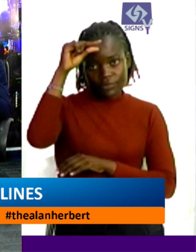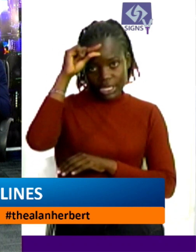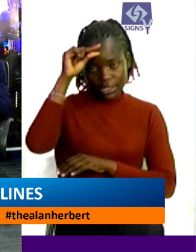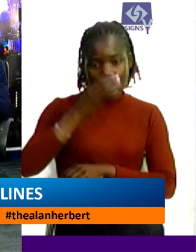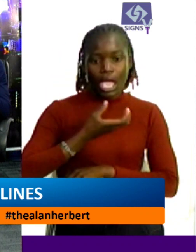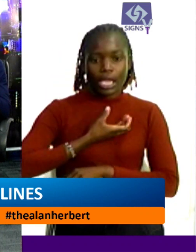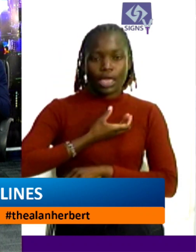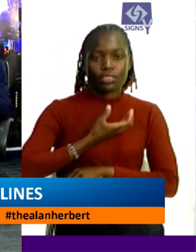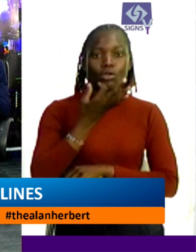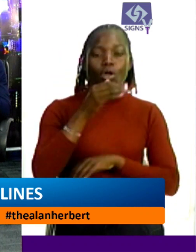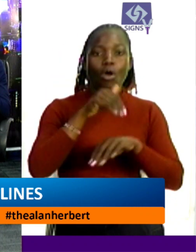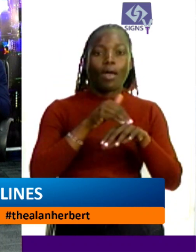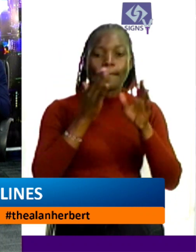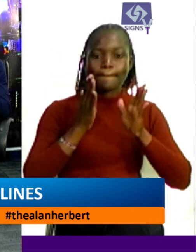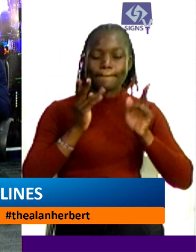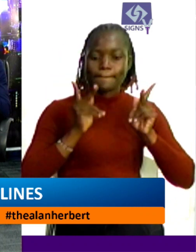on persons with